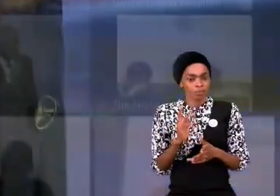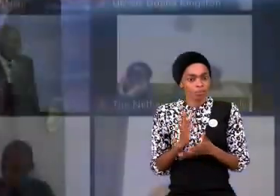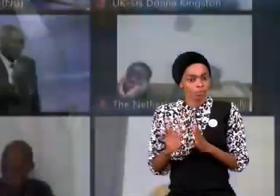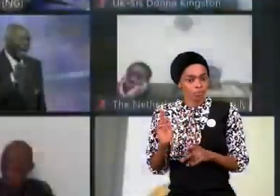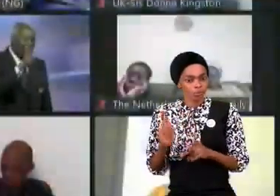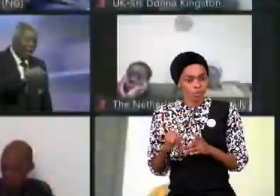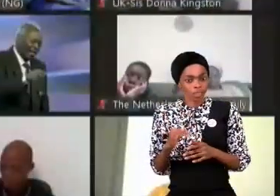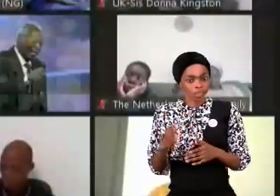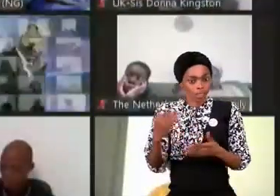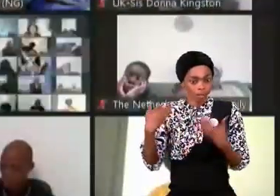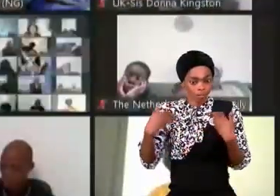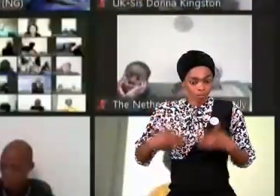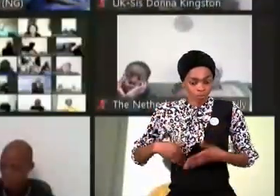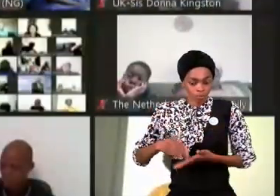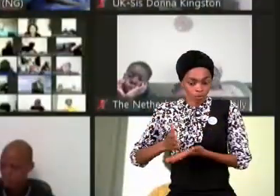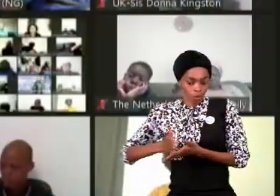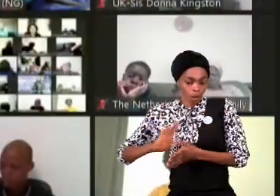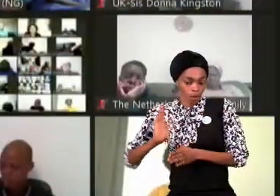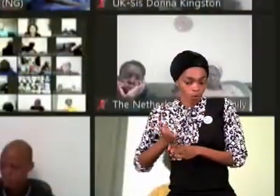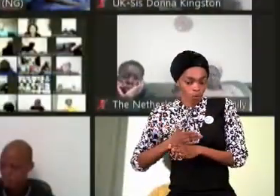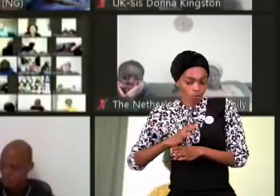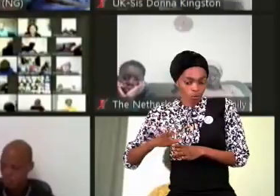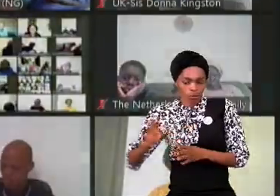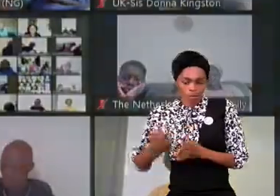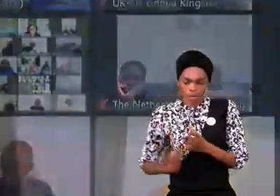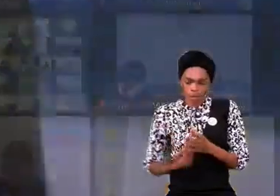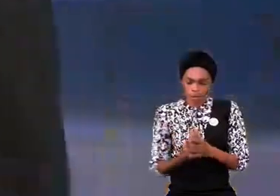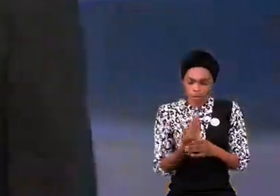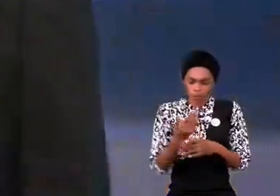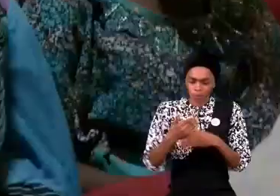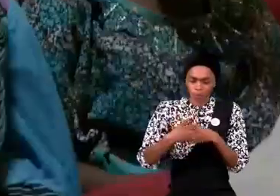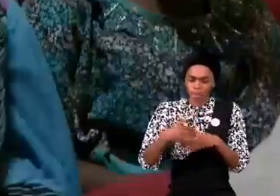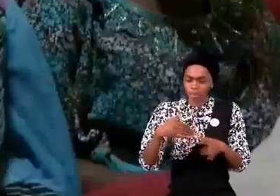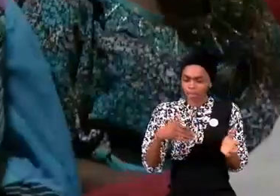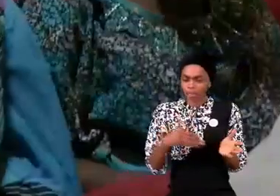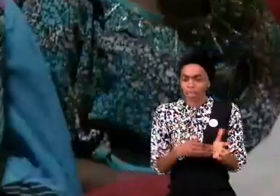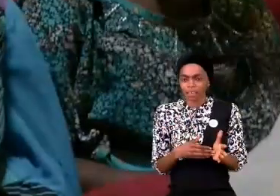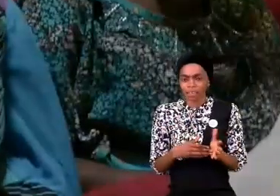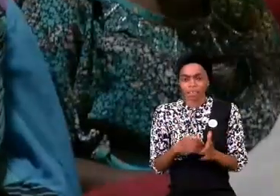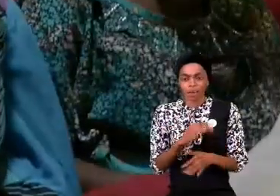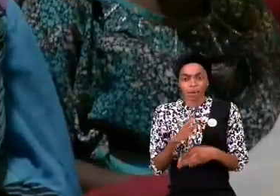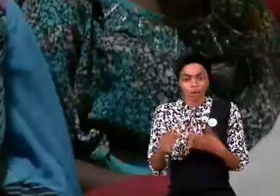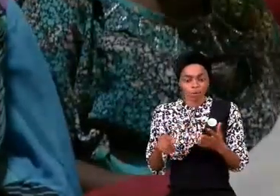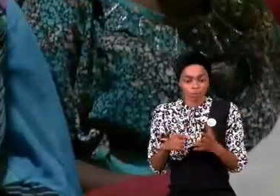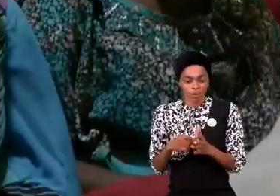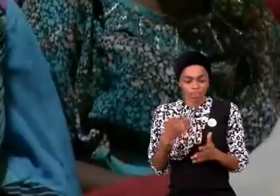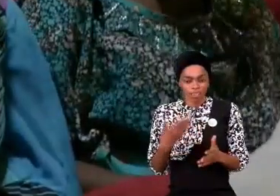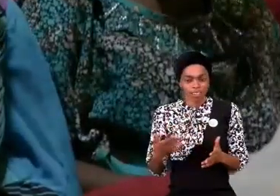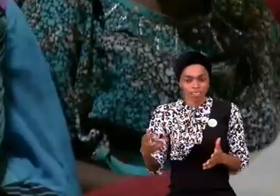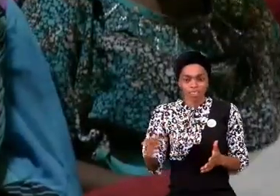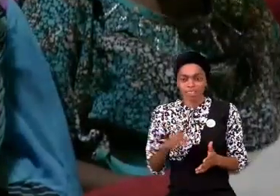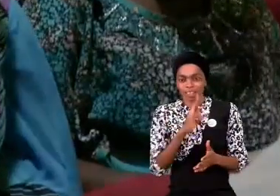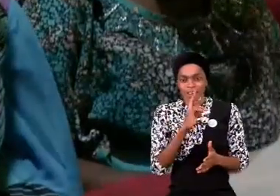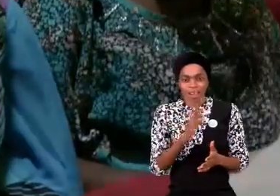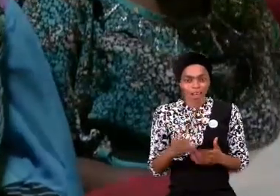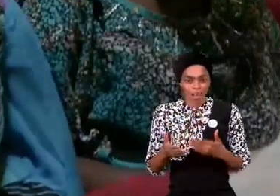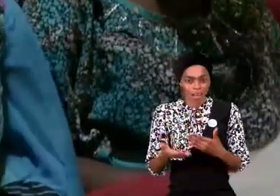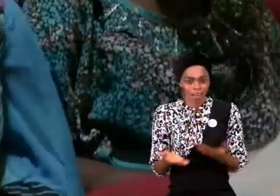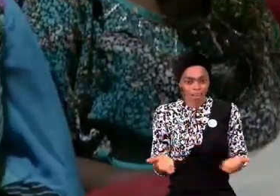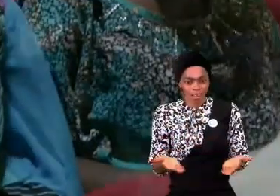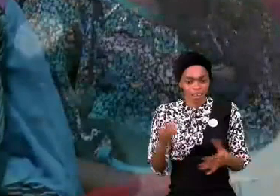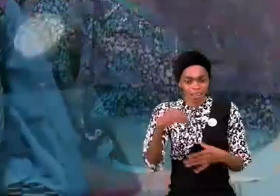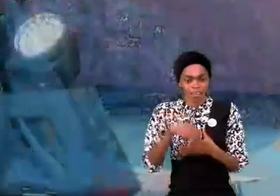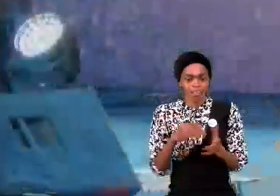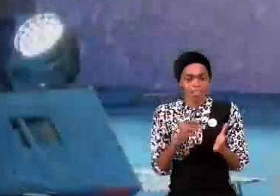back here in the name of Jesus. Yeah. I'm praising God for all the